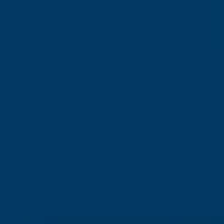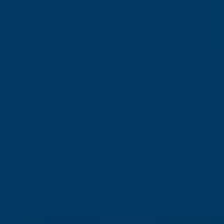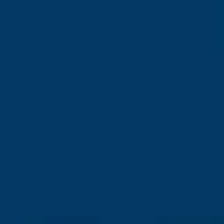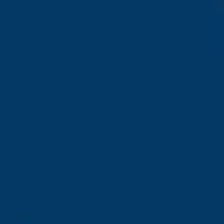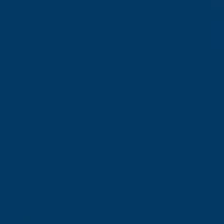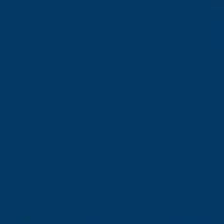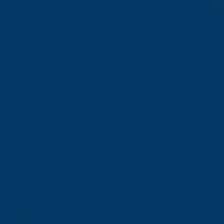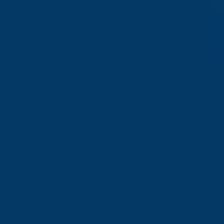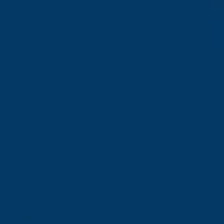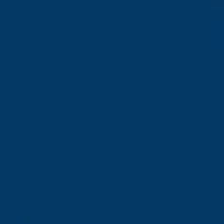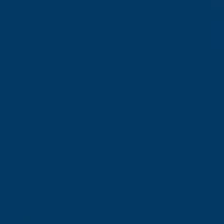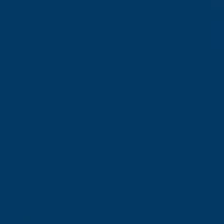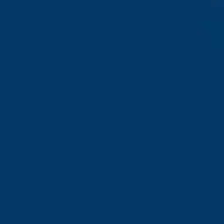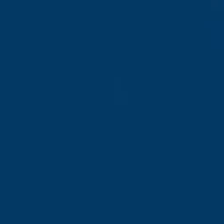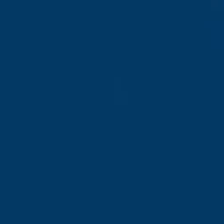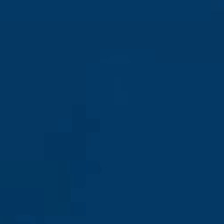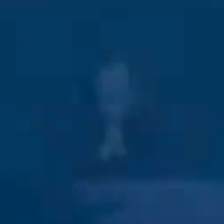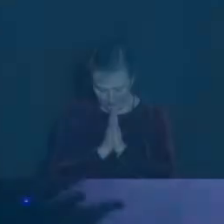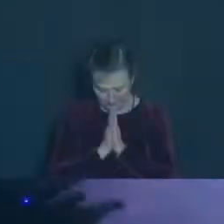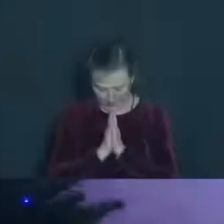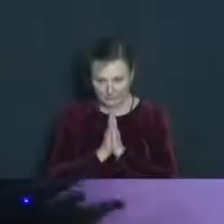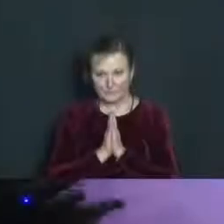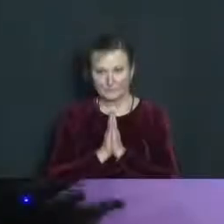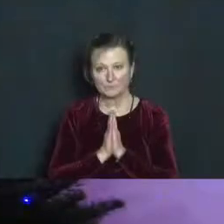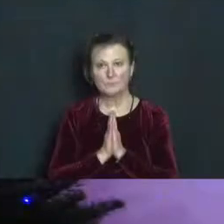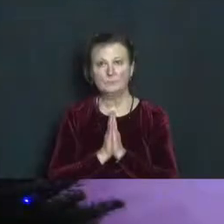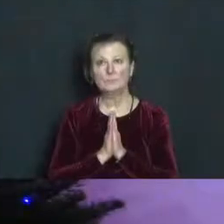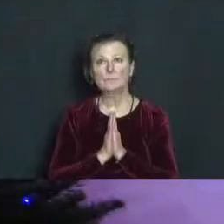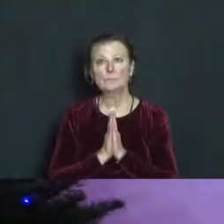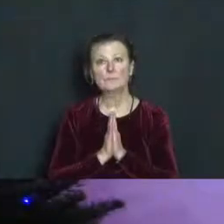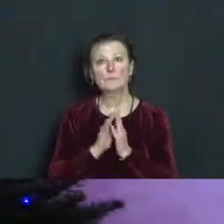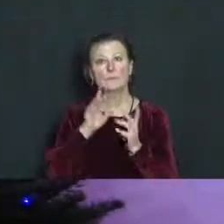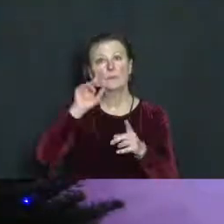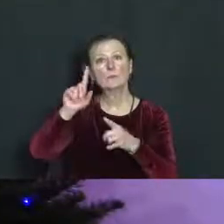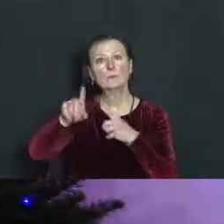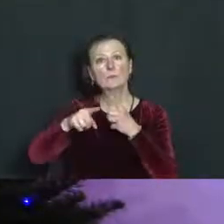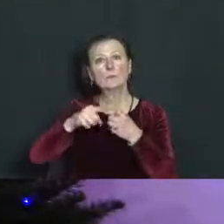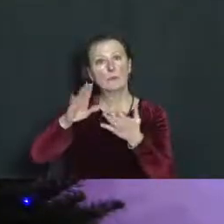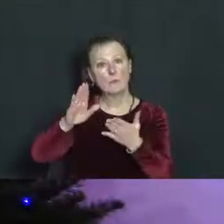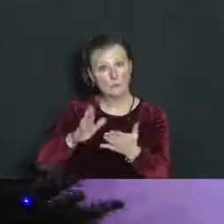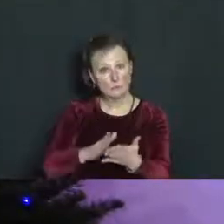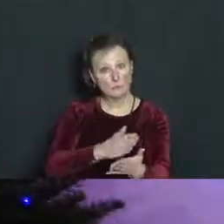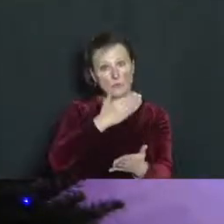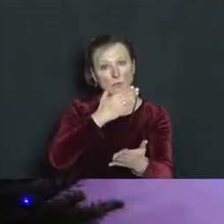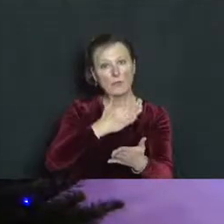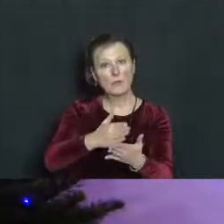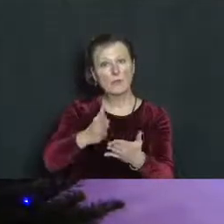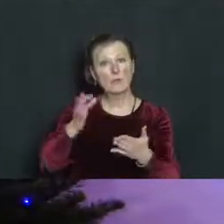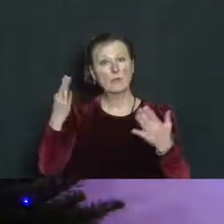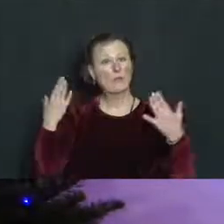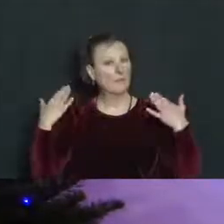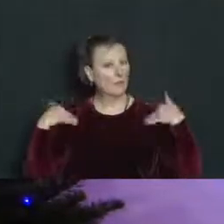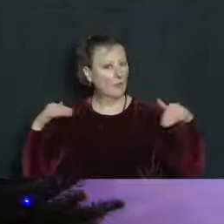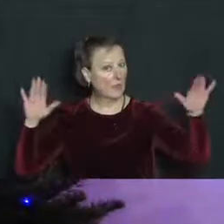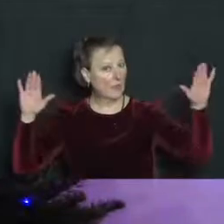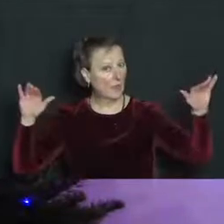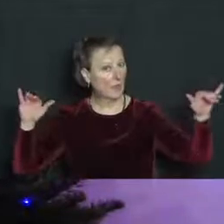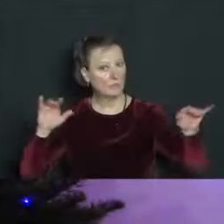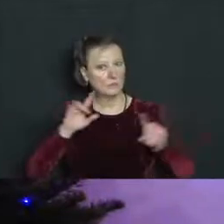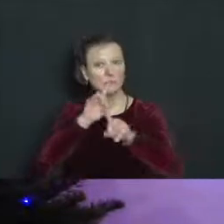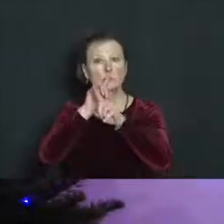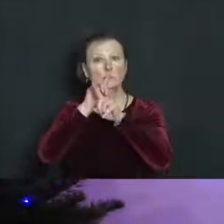When the song of the angels is